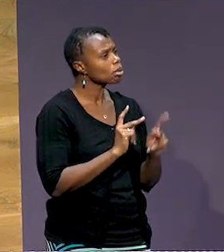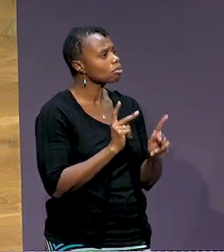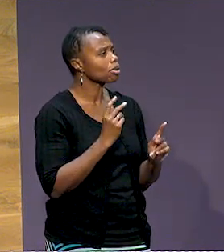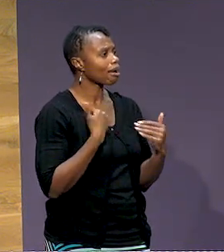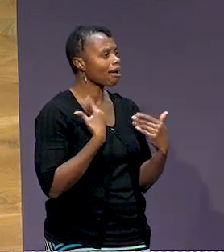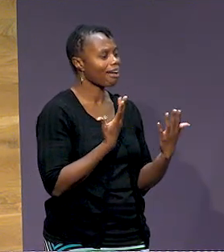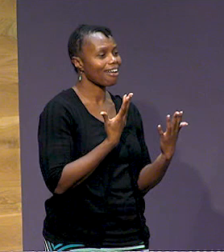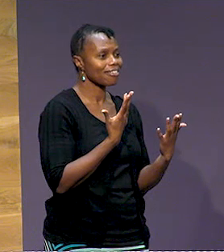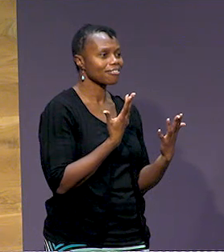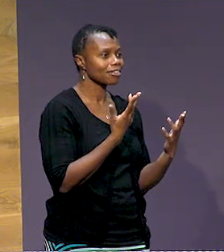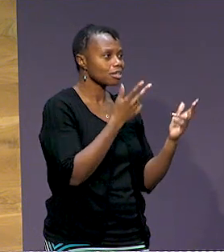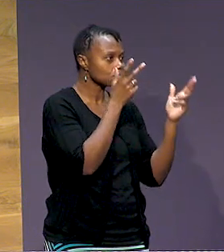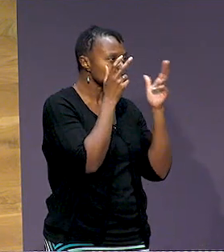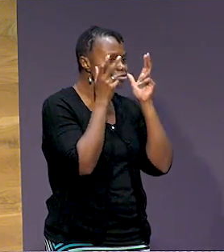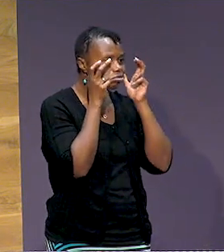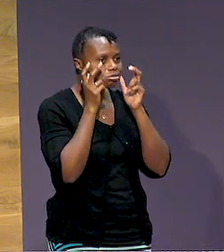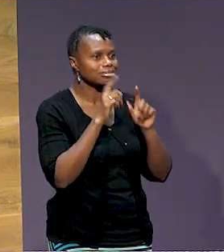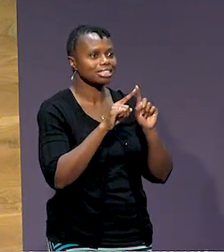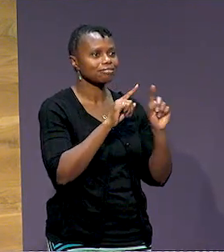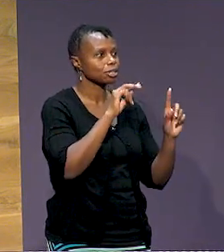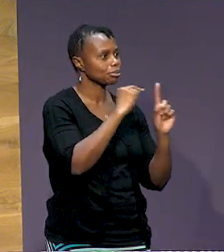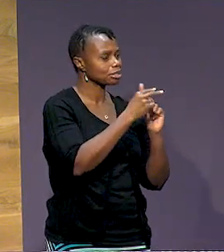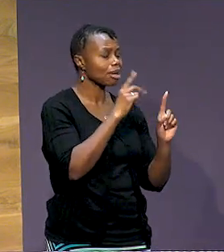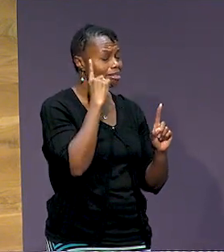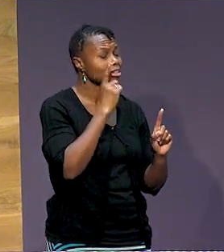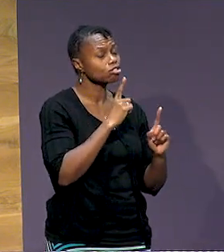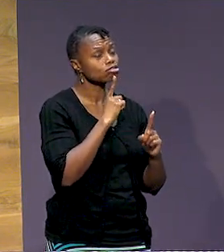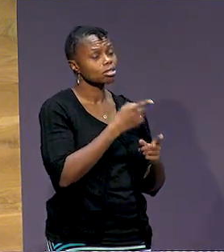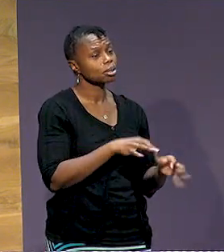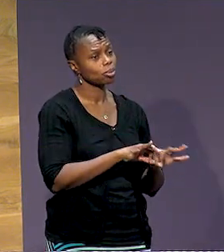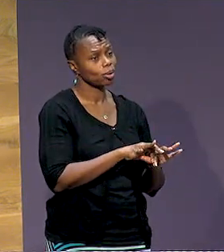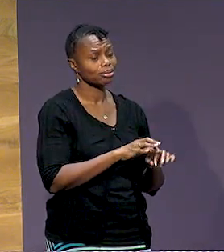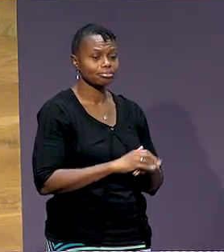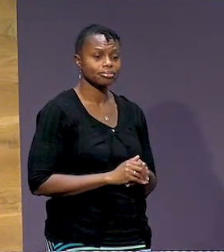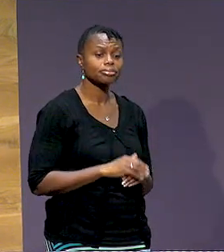think is huge. Love it. Thank you. Kelsey?